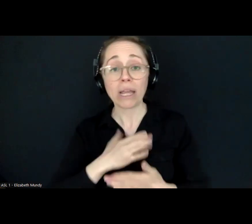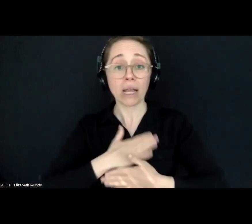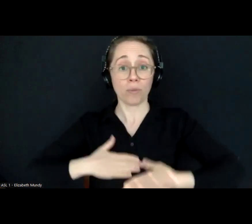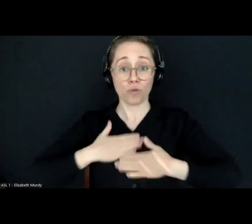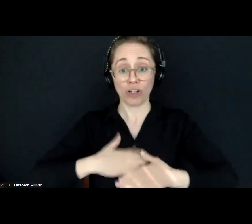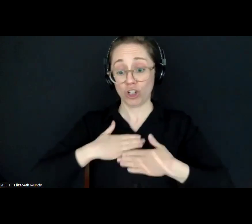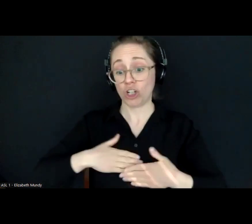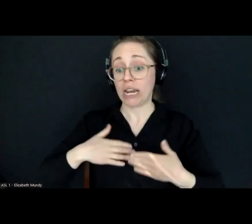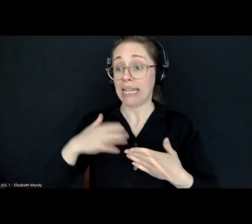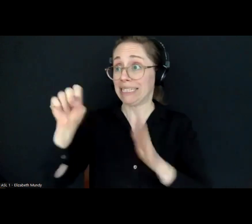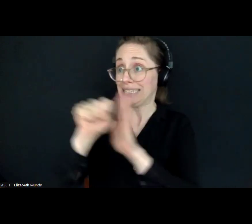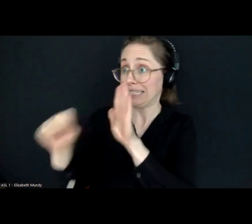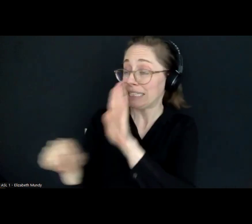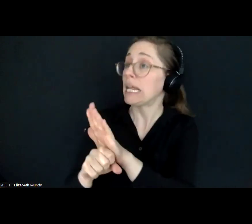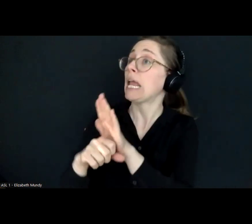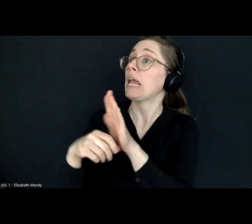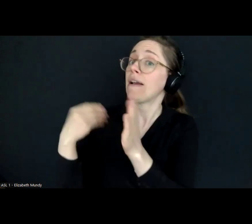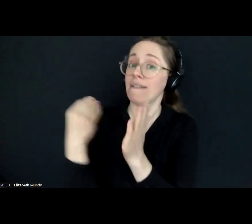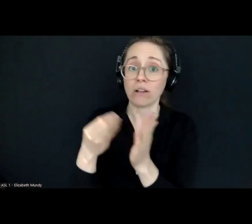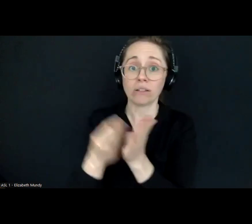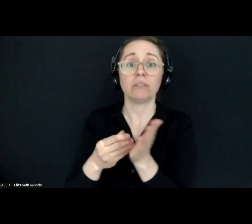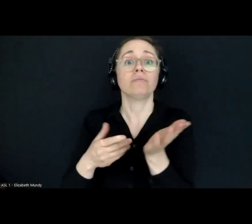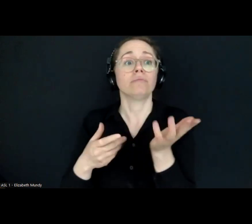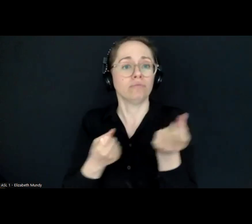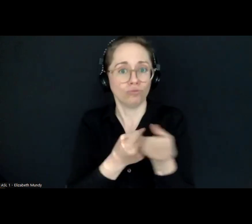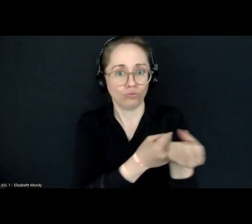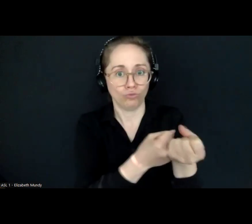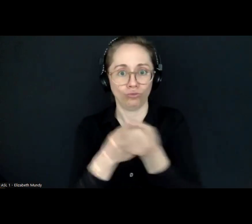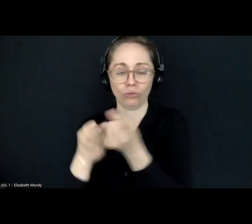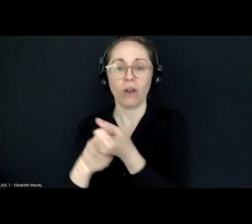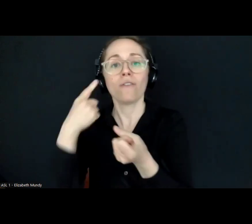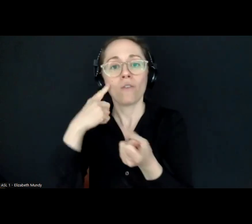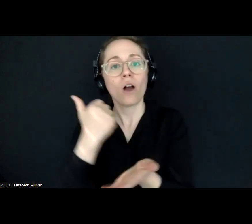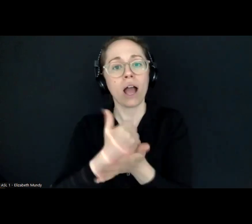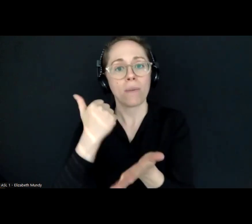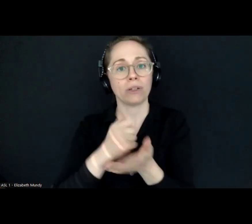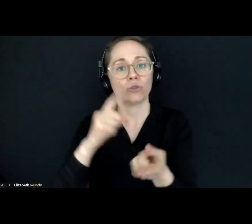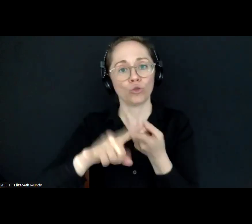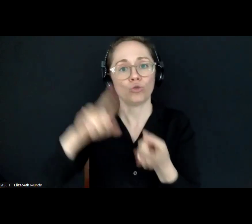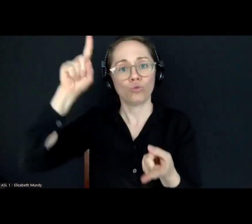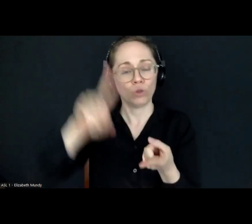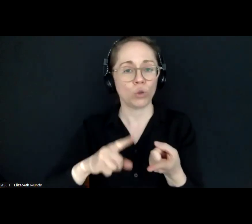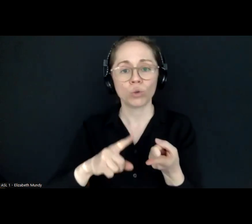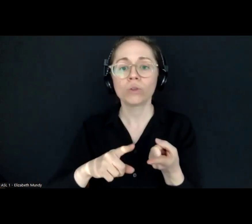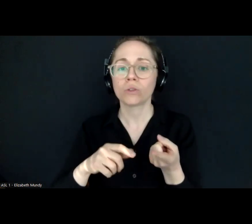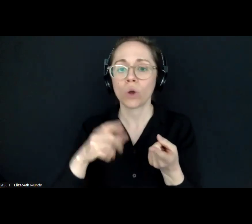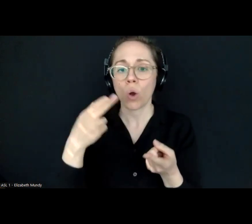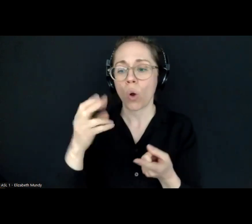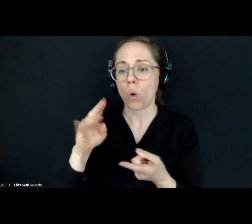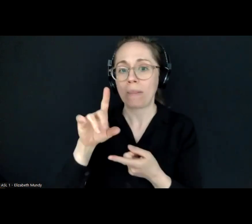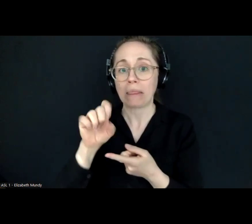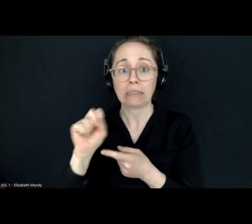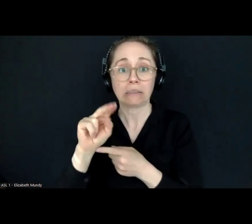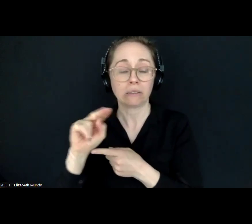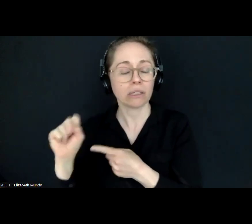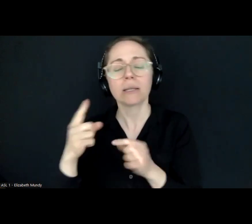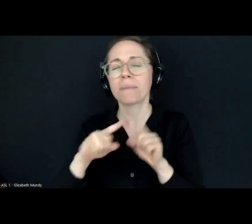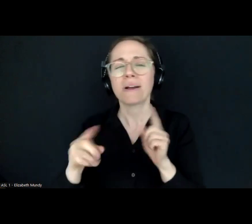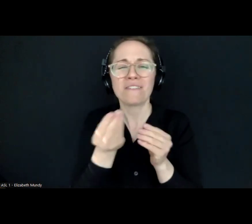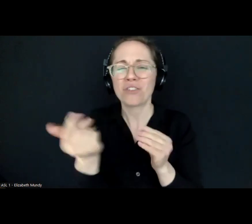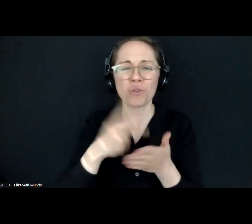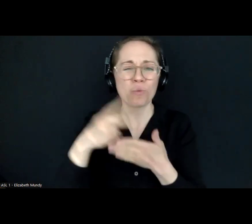and the investments the state has made to reduce homelessness, but there have been few targeted programs for older